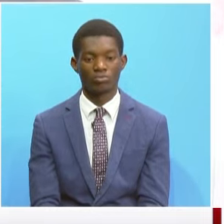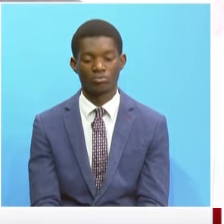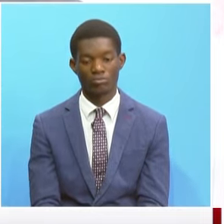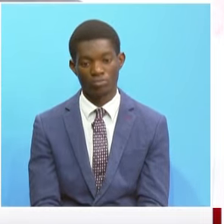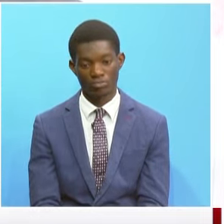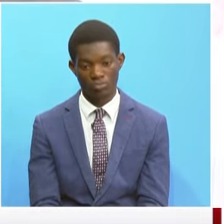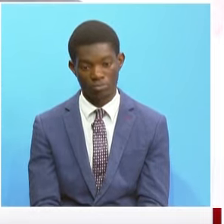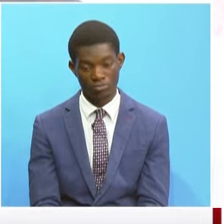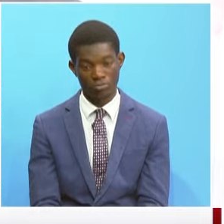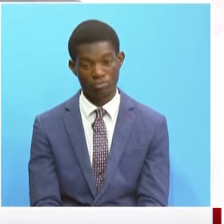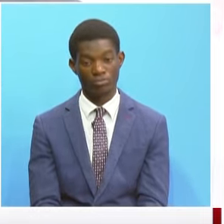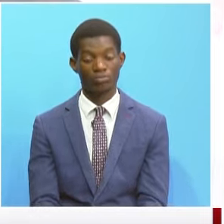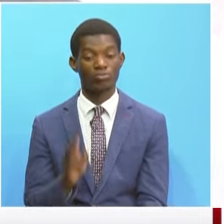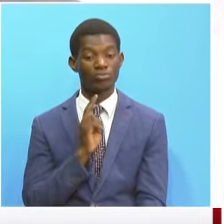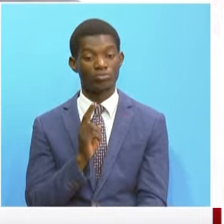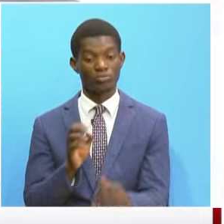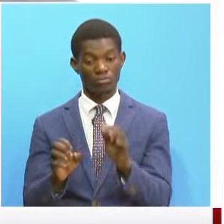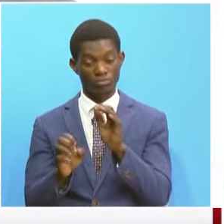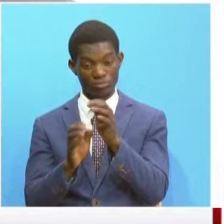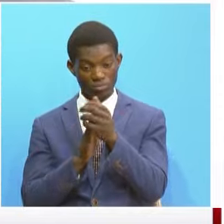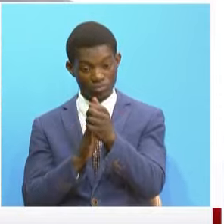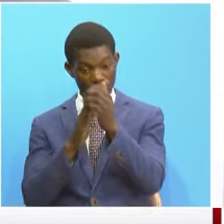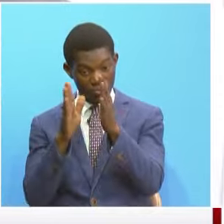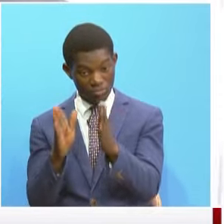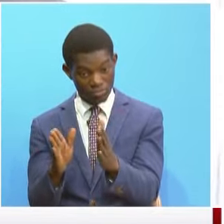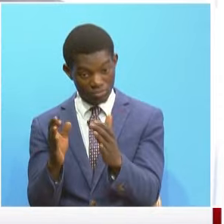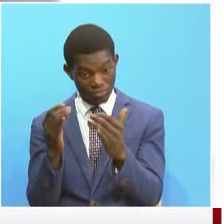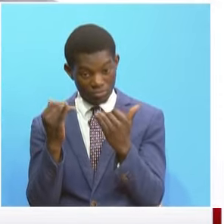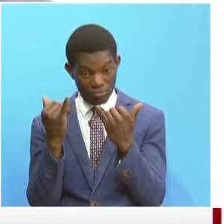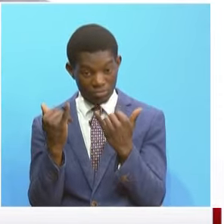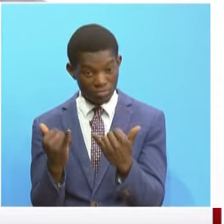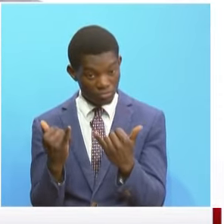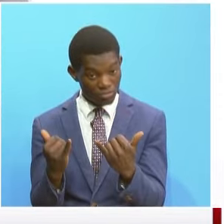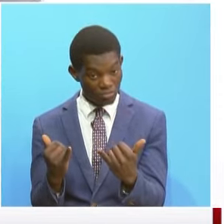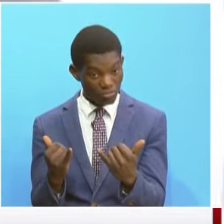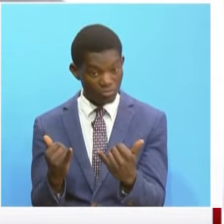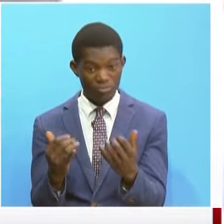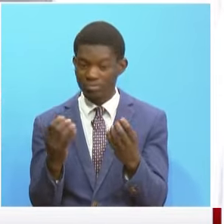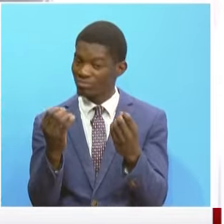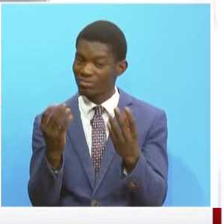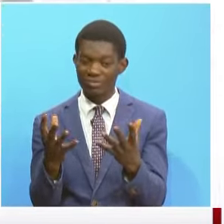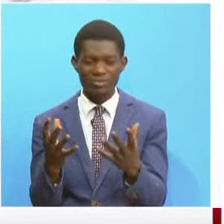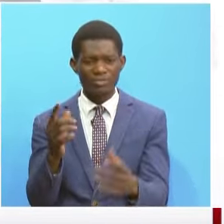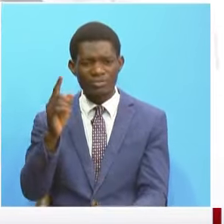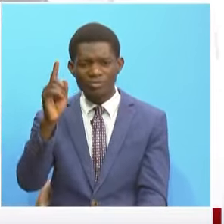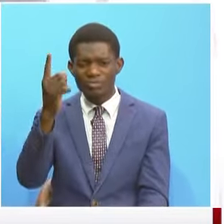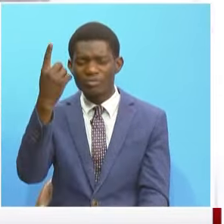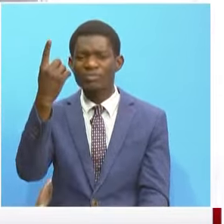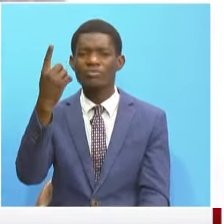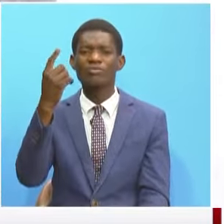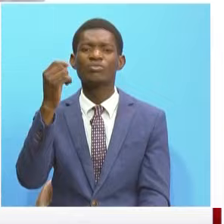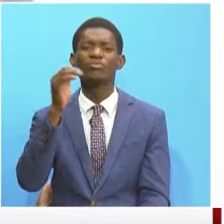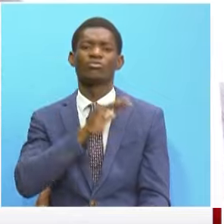the National Assembly, Nelly Muti, State Council, first female Minister of